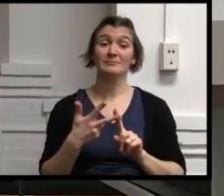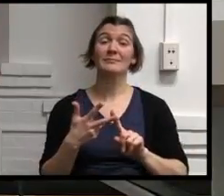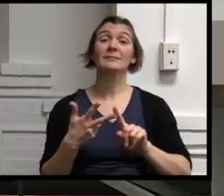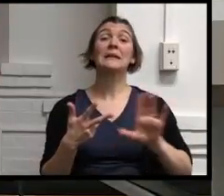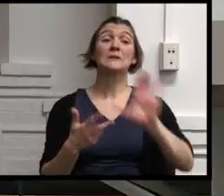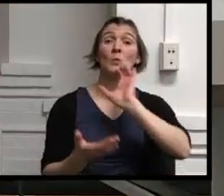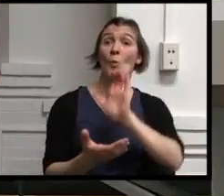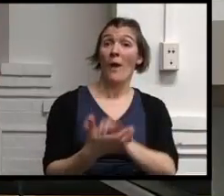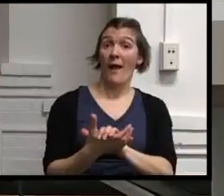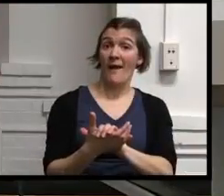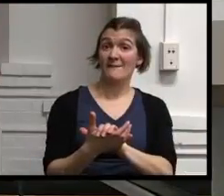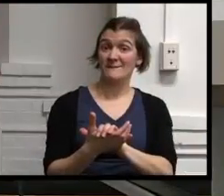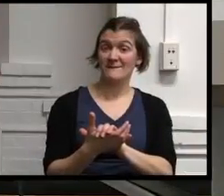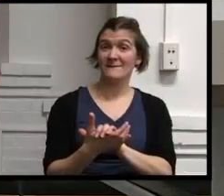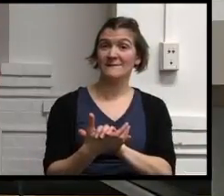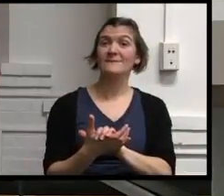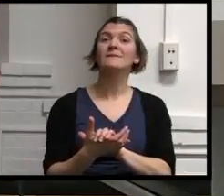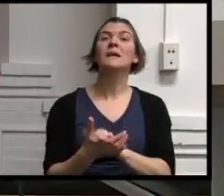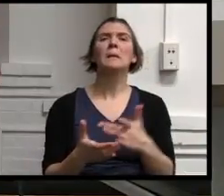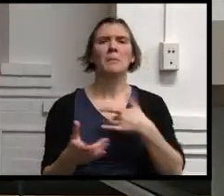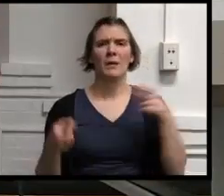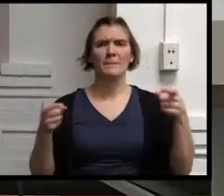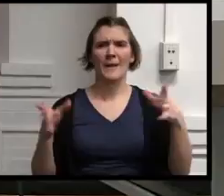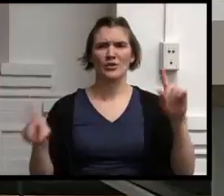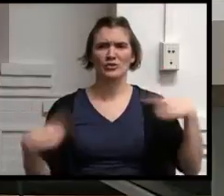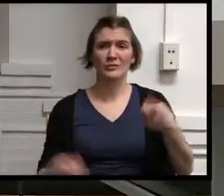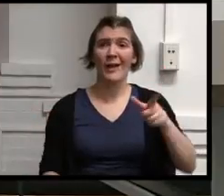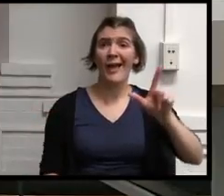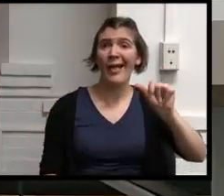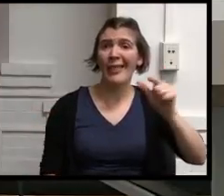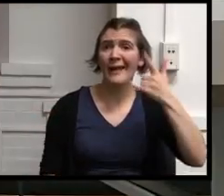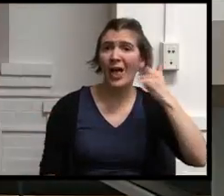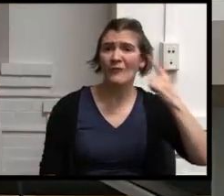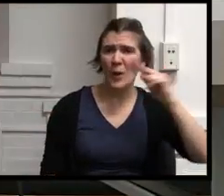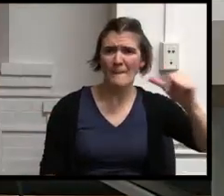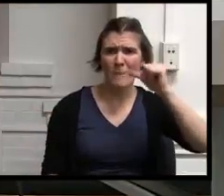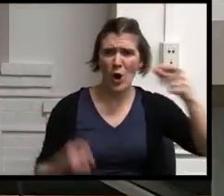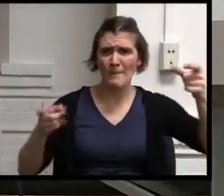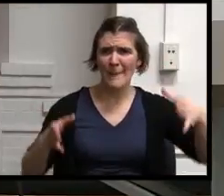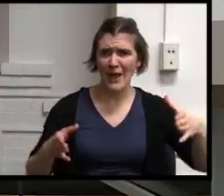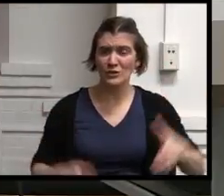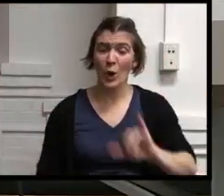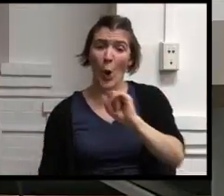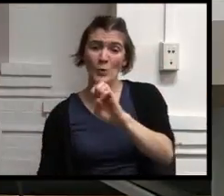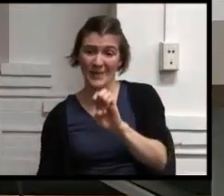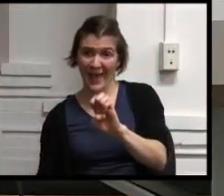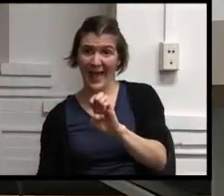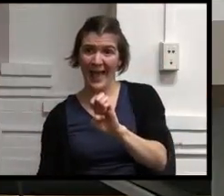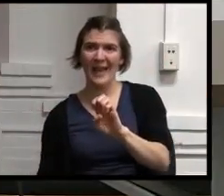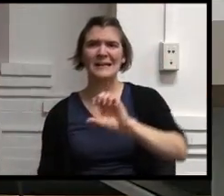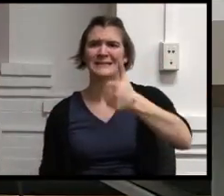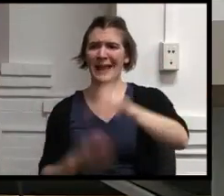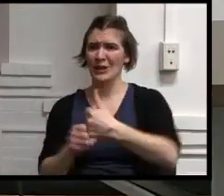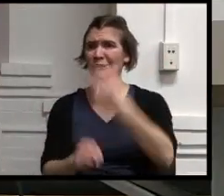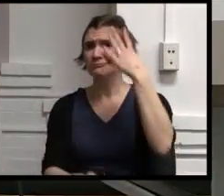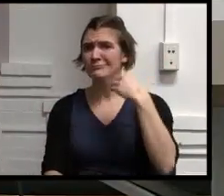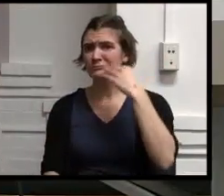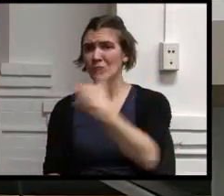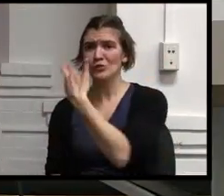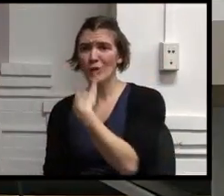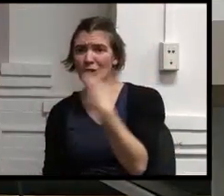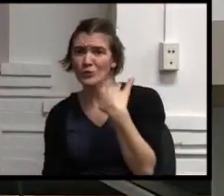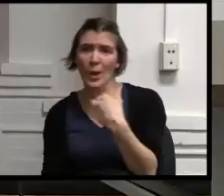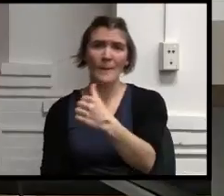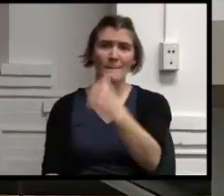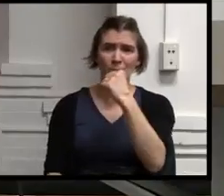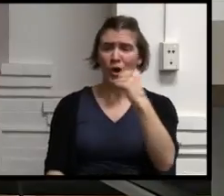wife has managed bars in the Los Angeles area for a long time. Jose is bringing his 10 years of restaurant and bar